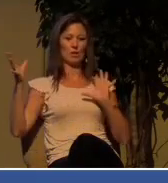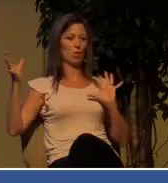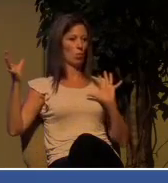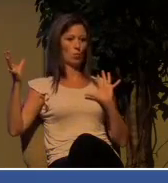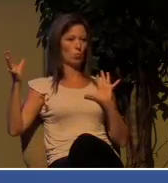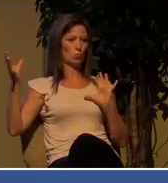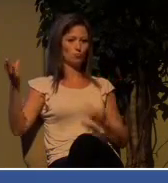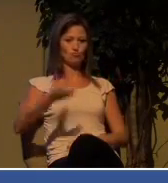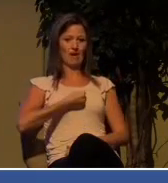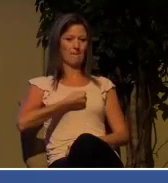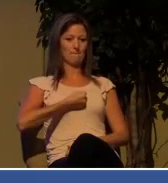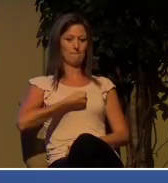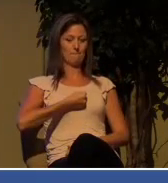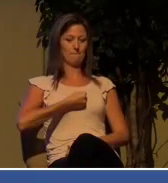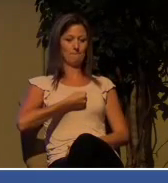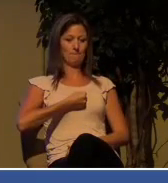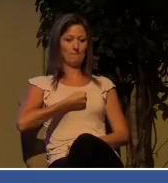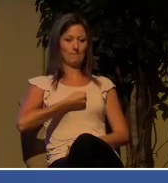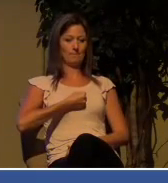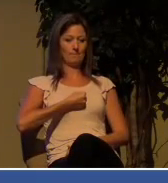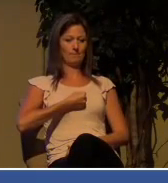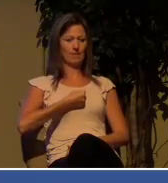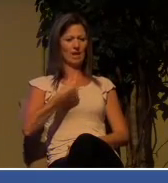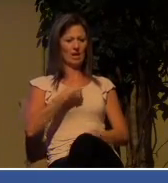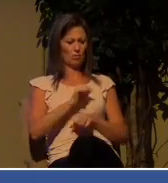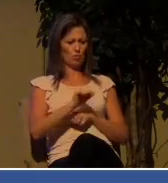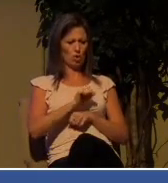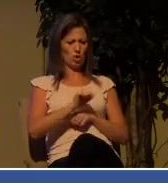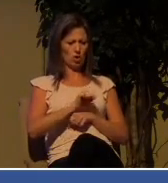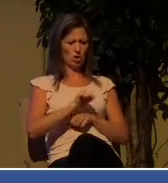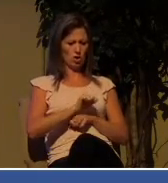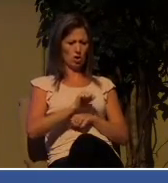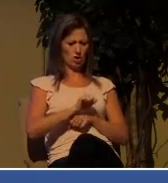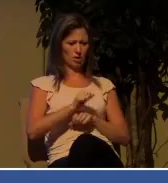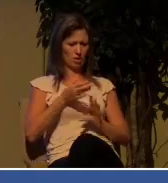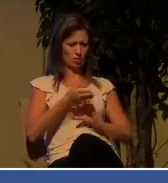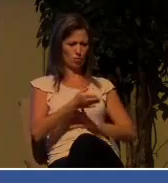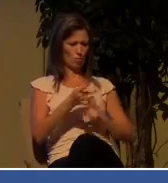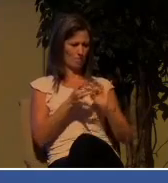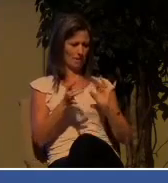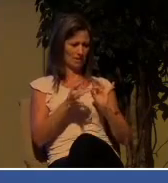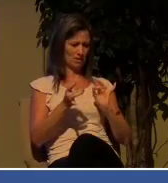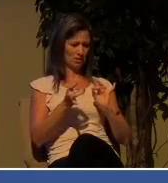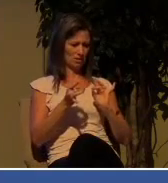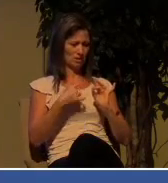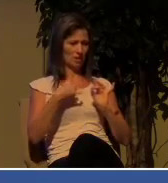As I worked through this message, I realized that I owed these people in the Bible study,